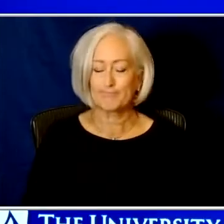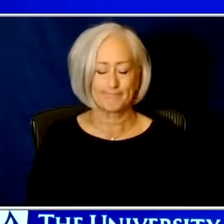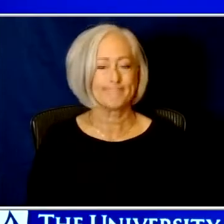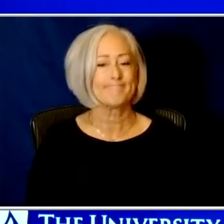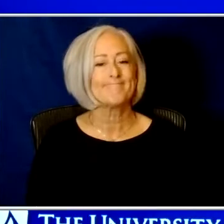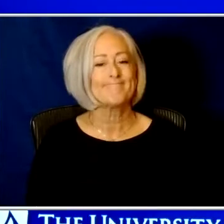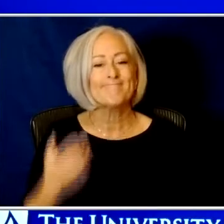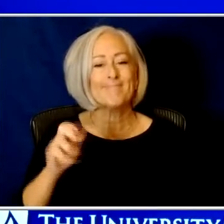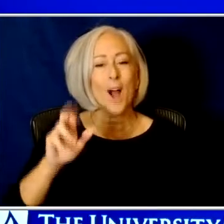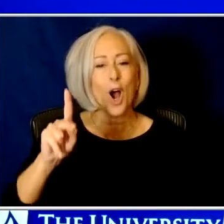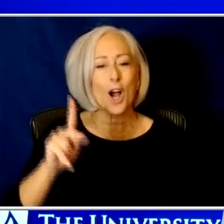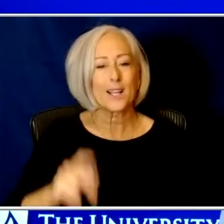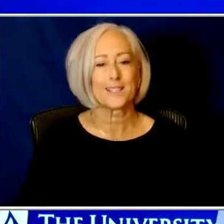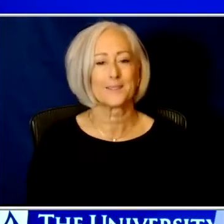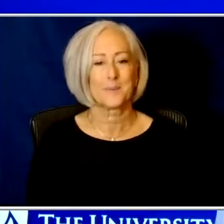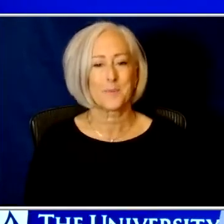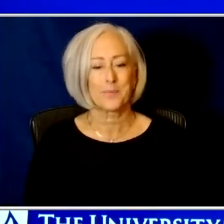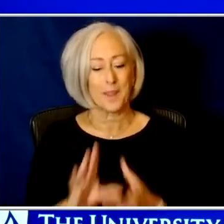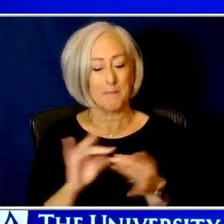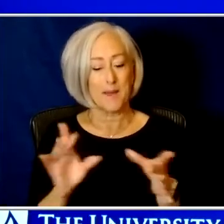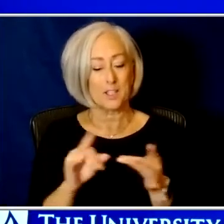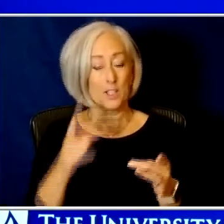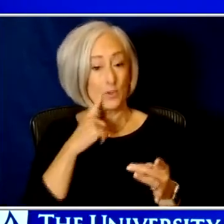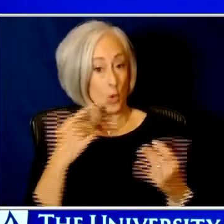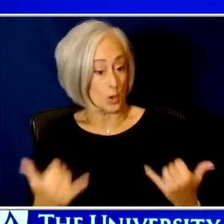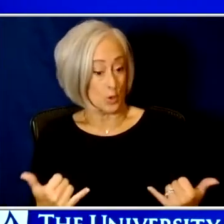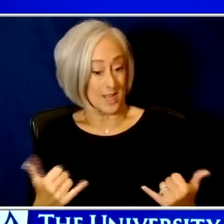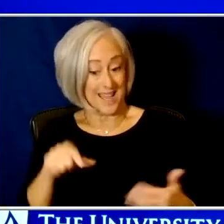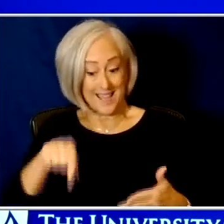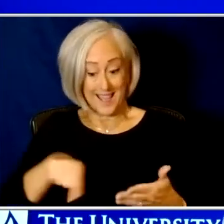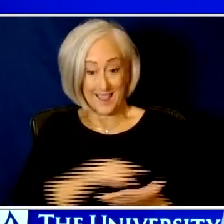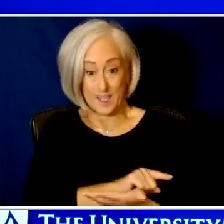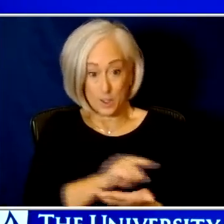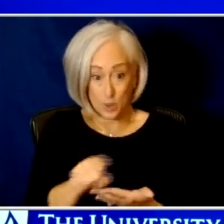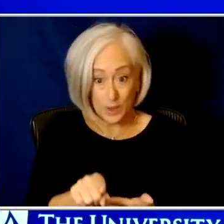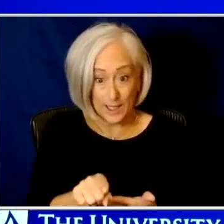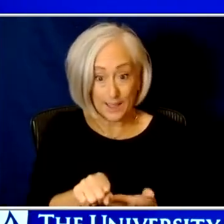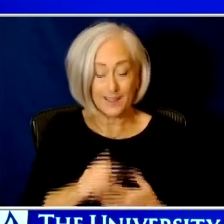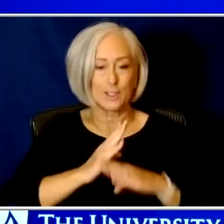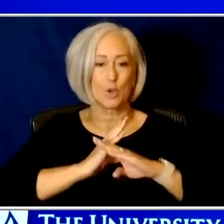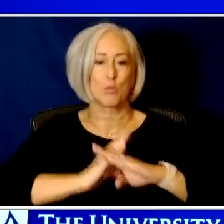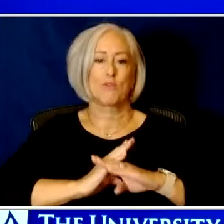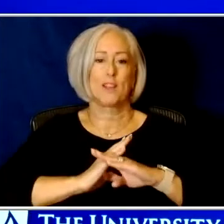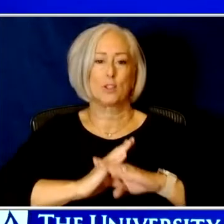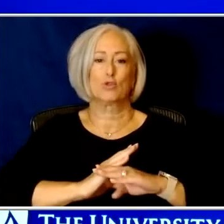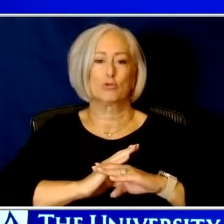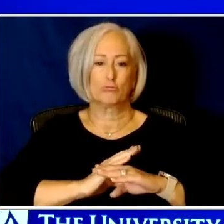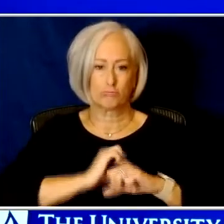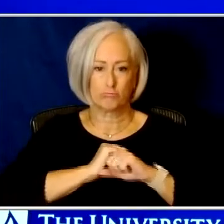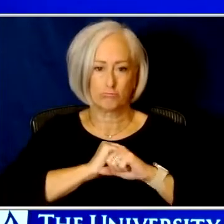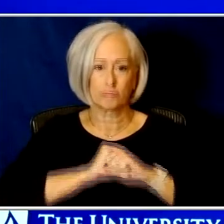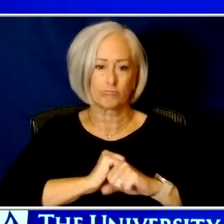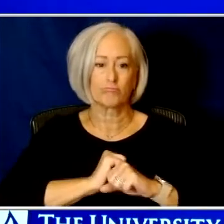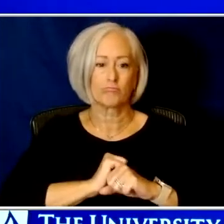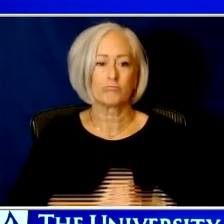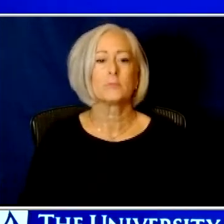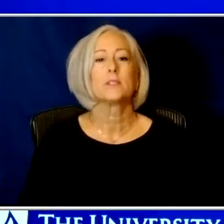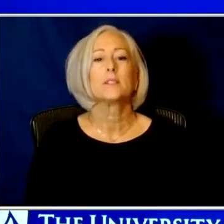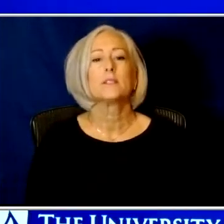your risk, being proactive and taking care of yourself so that you can then be around to take care of your family. That's super important. We